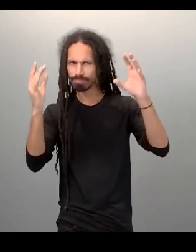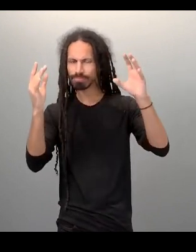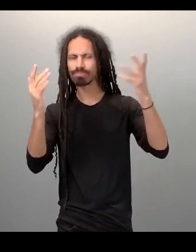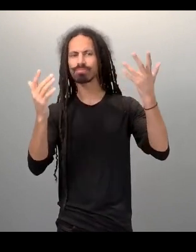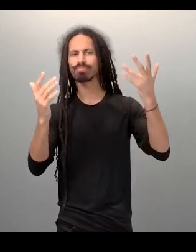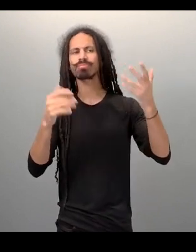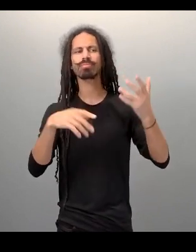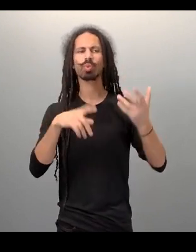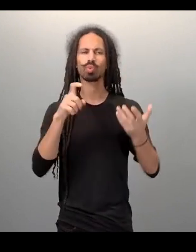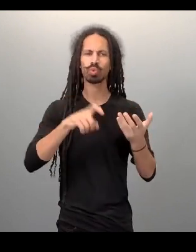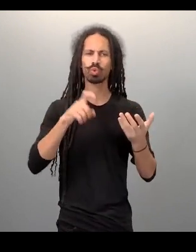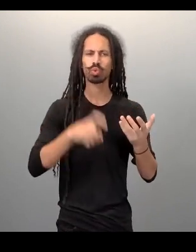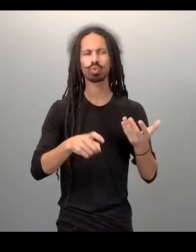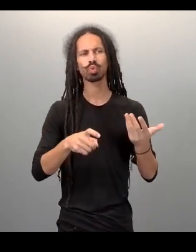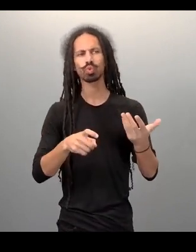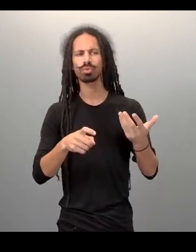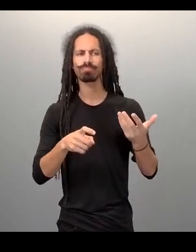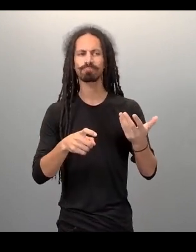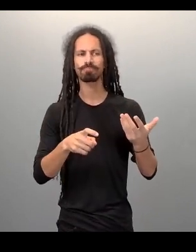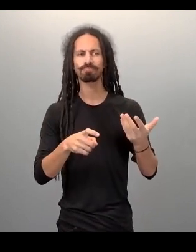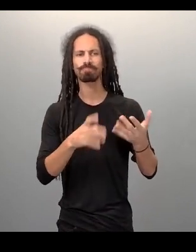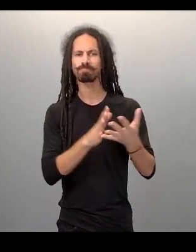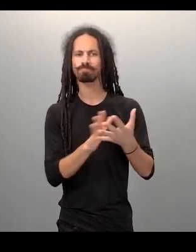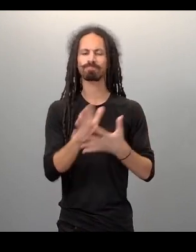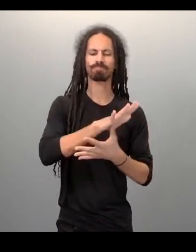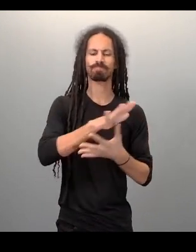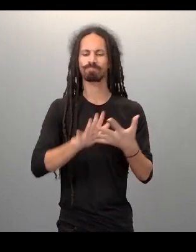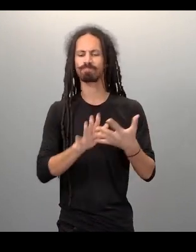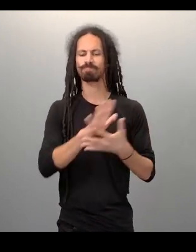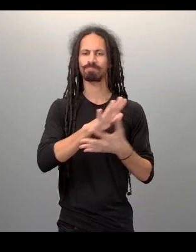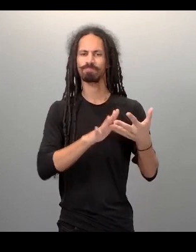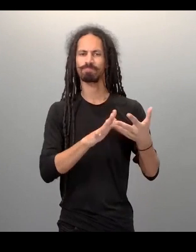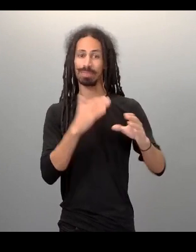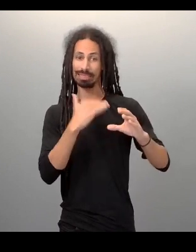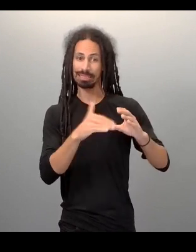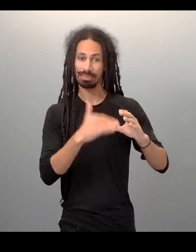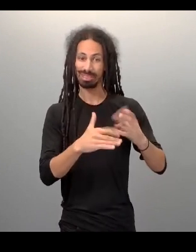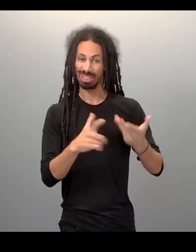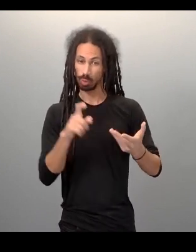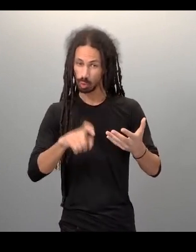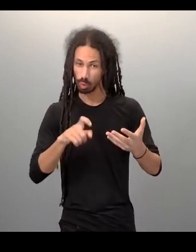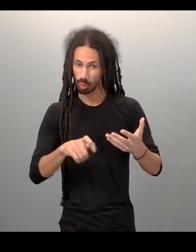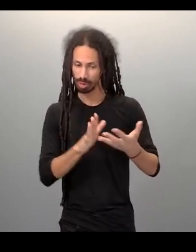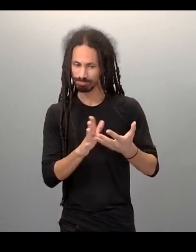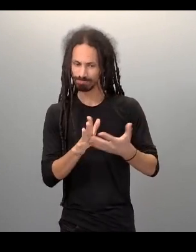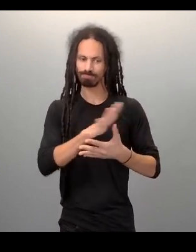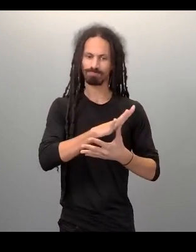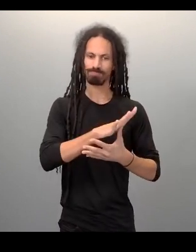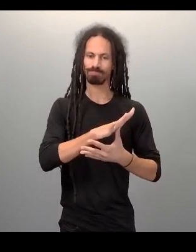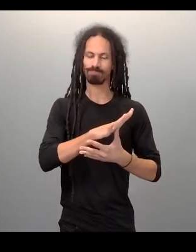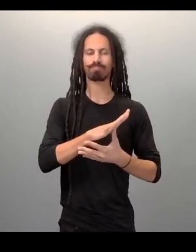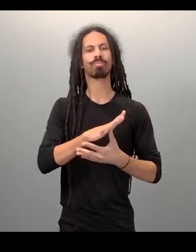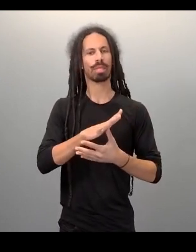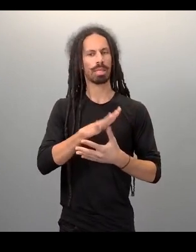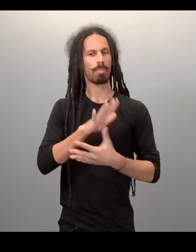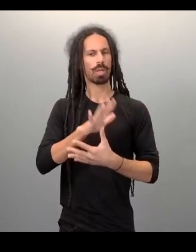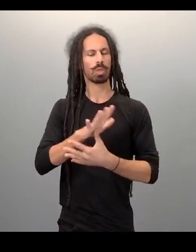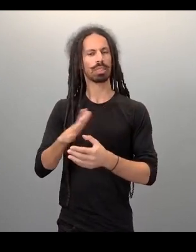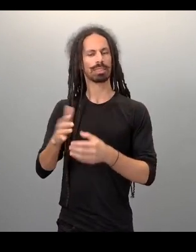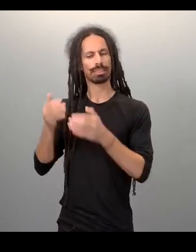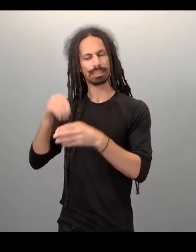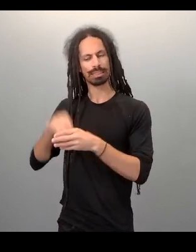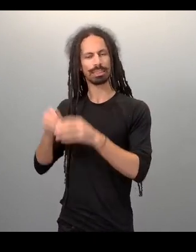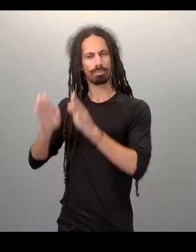to prioritize an email versus in-person communication. So we